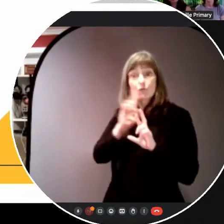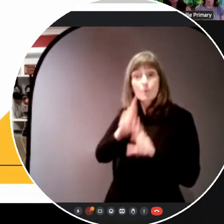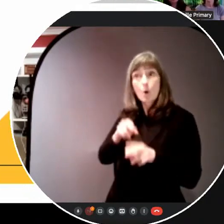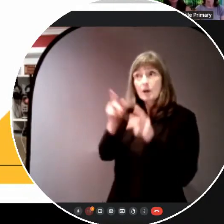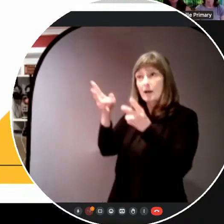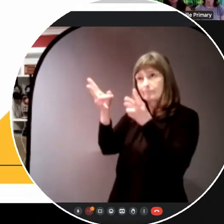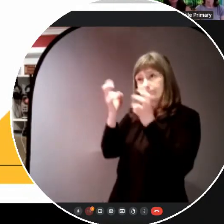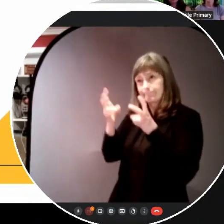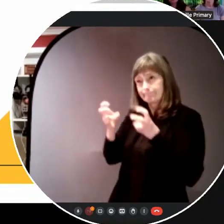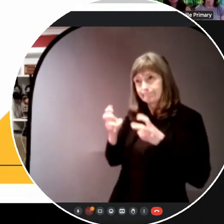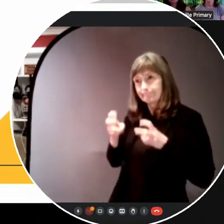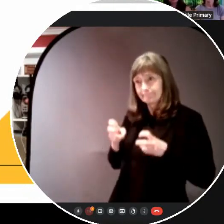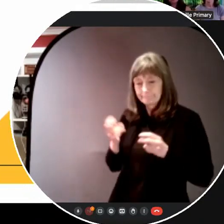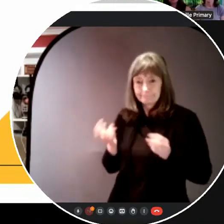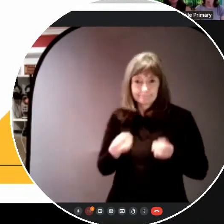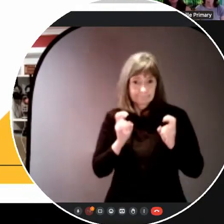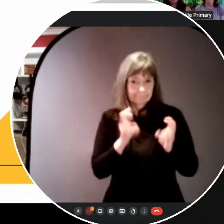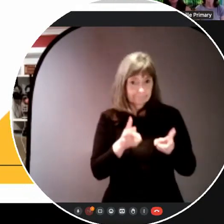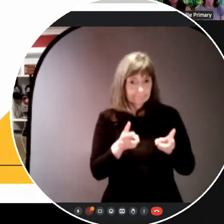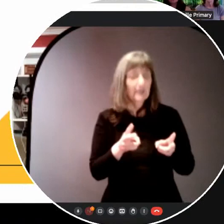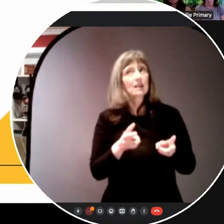rings true